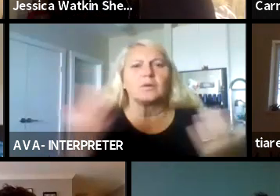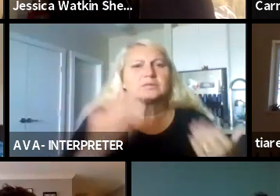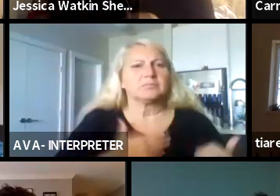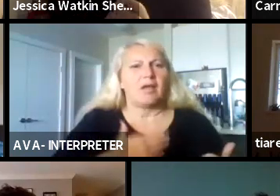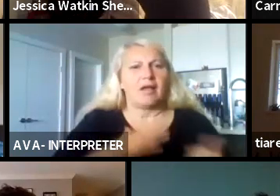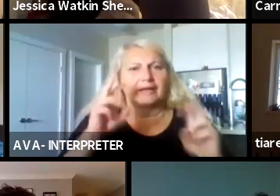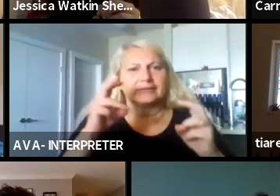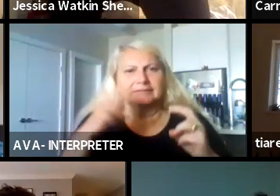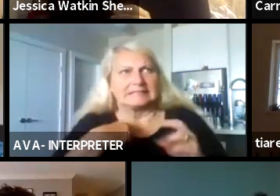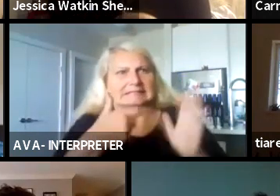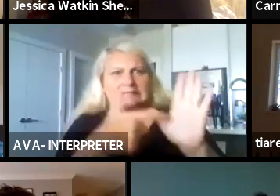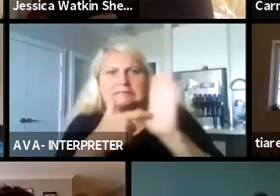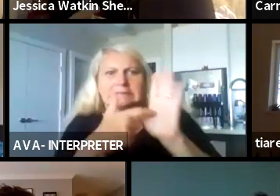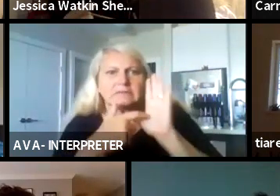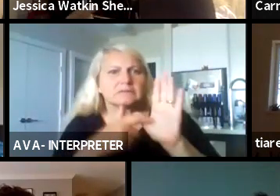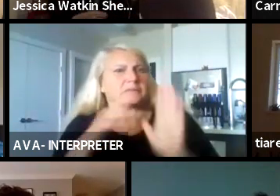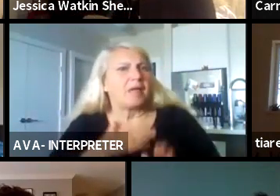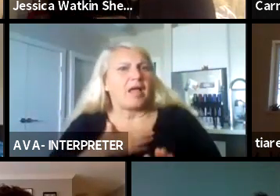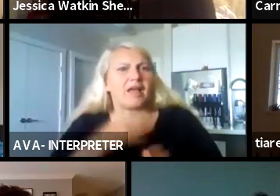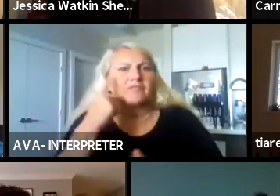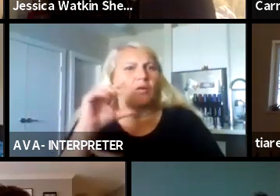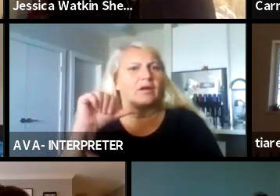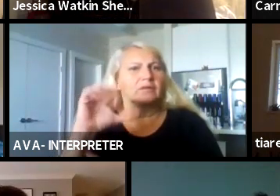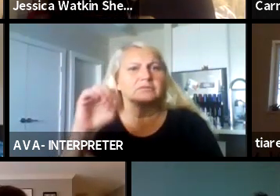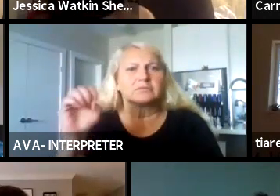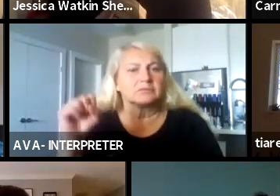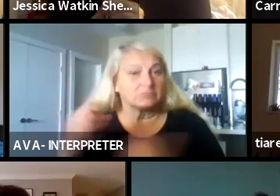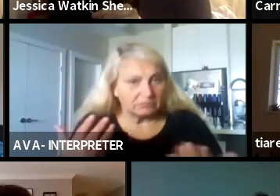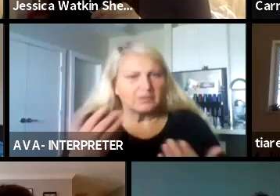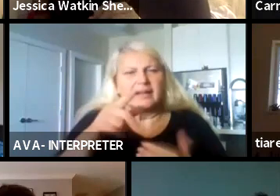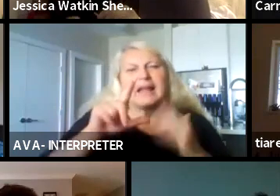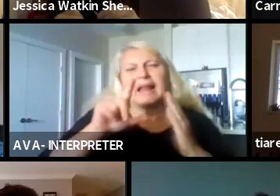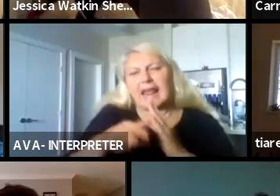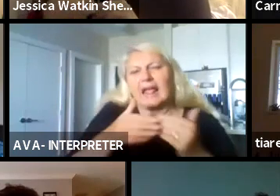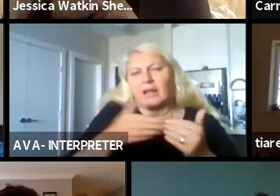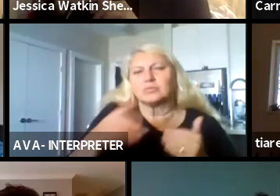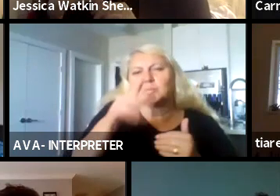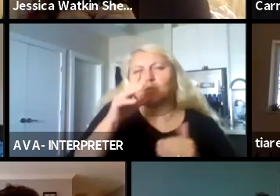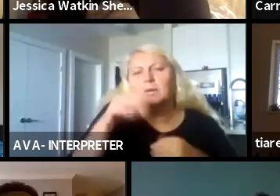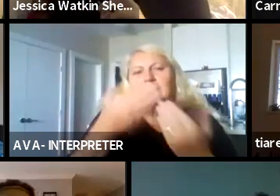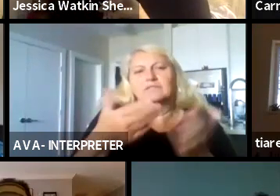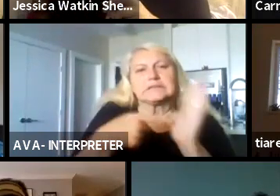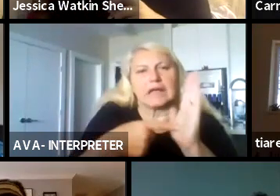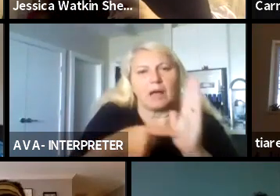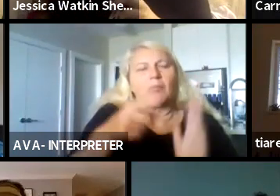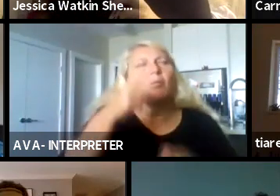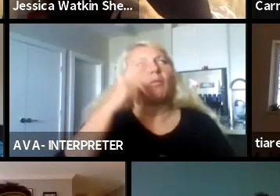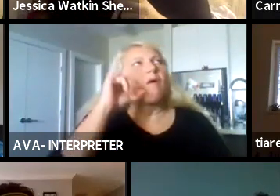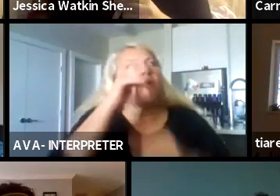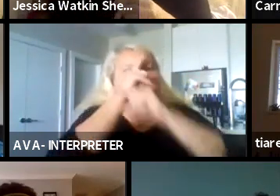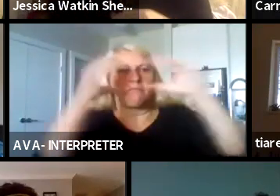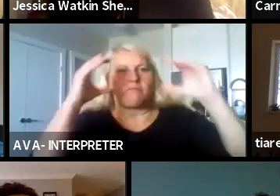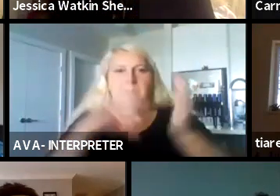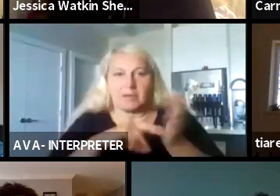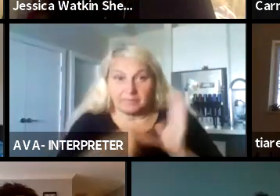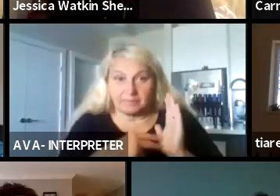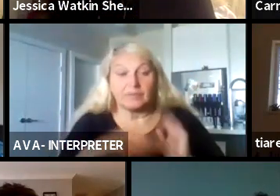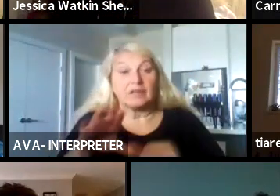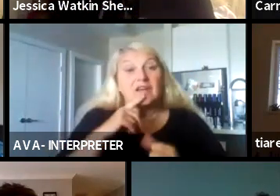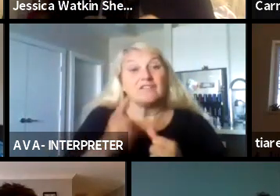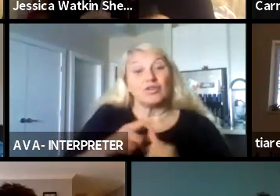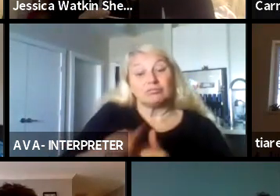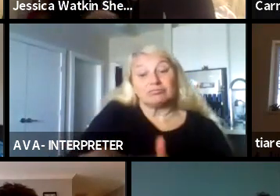time together. And when we do this, you'll see some examples of what we mean by this. One thing we want to do is acknowledge that